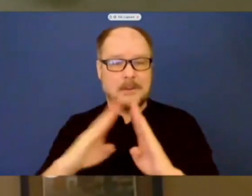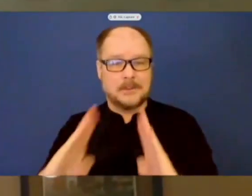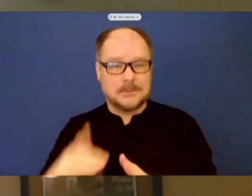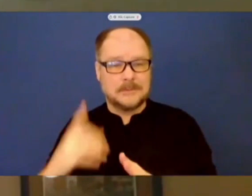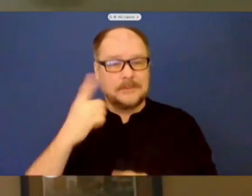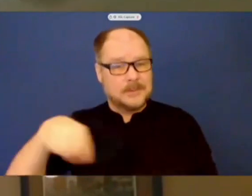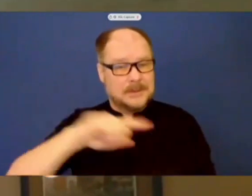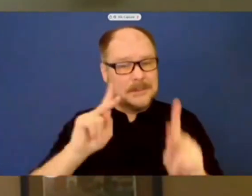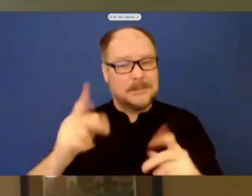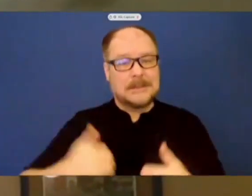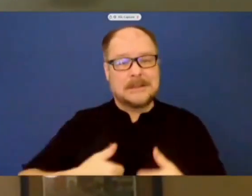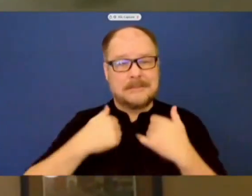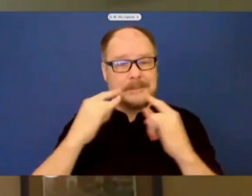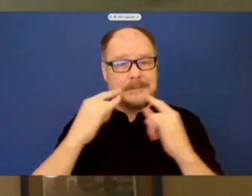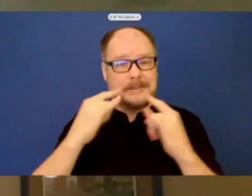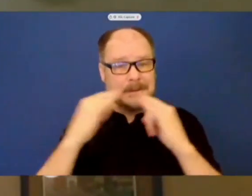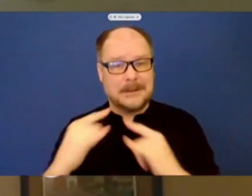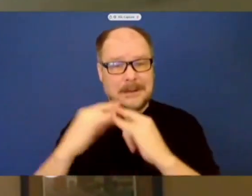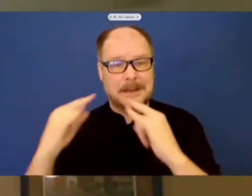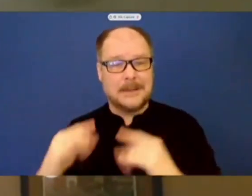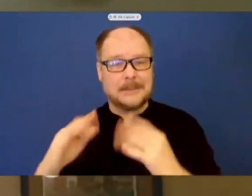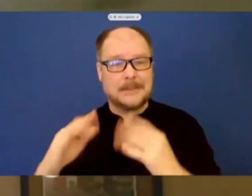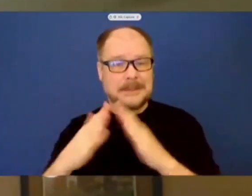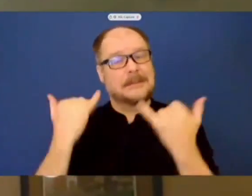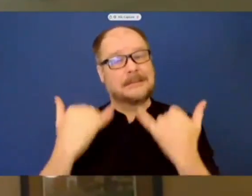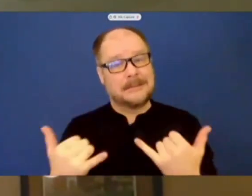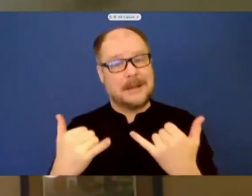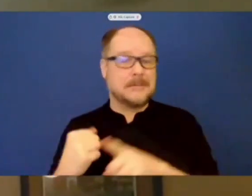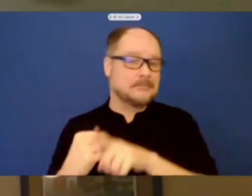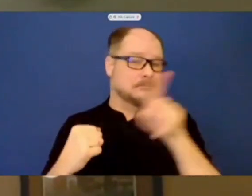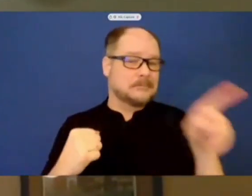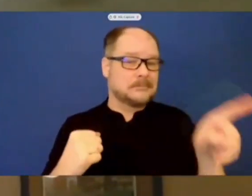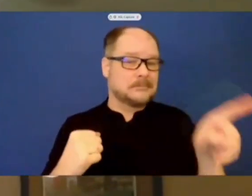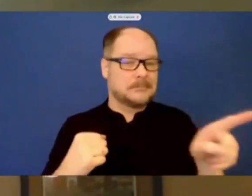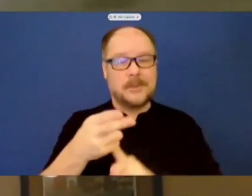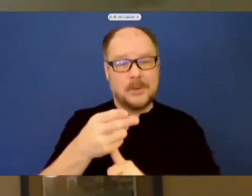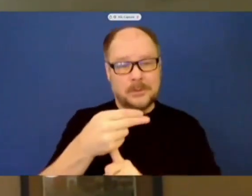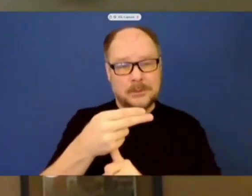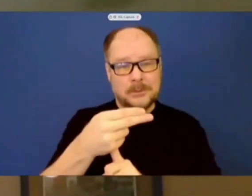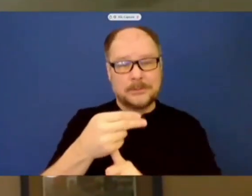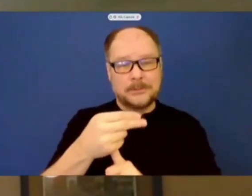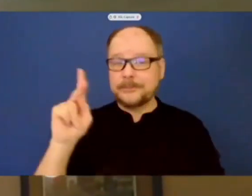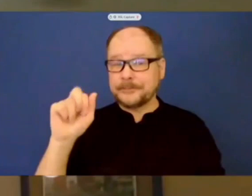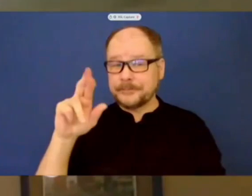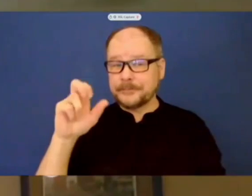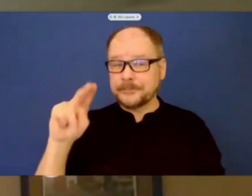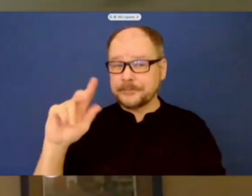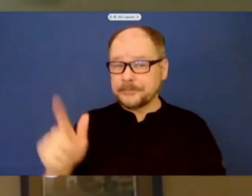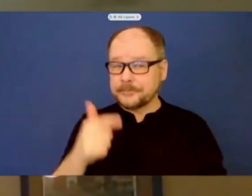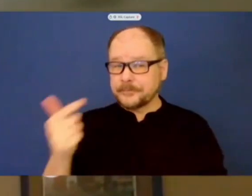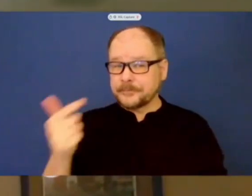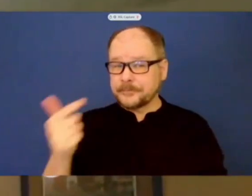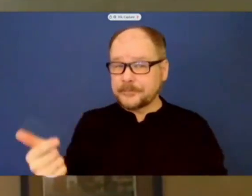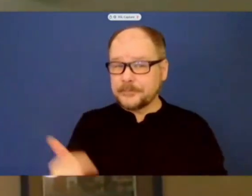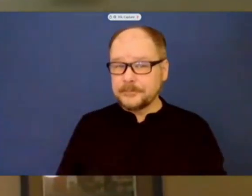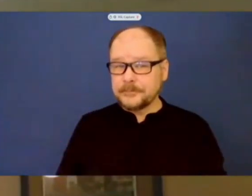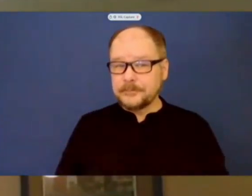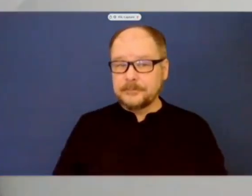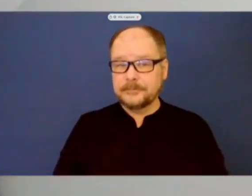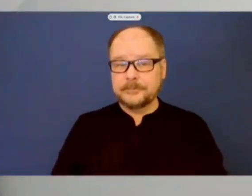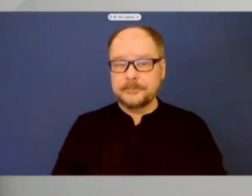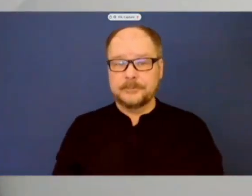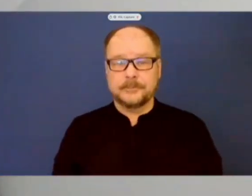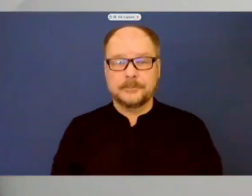the encampment site and who are now residing at these hotels. And Karen, I don't know if you have any more specifics around that.